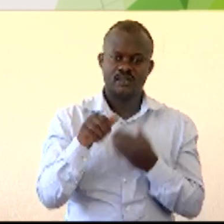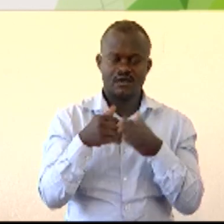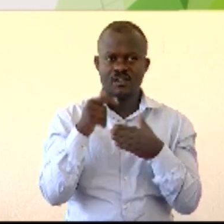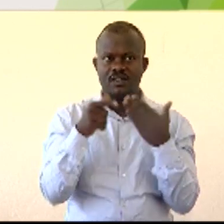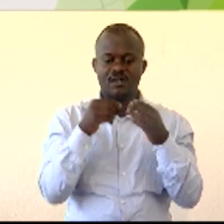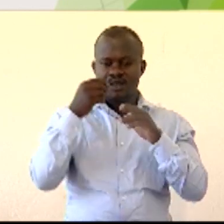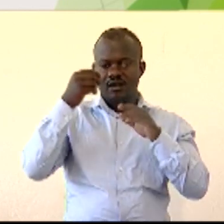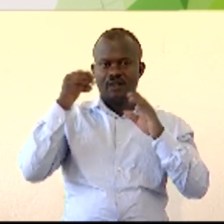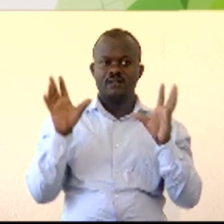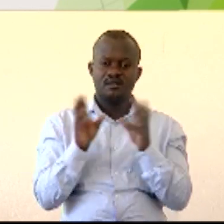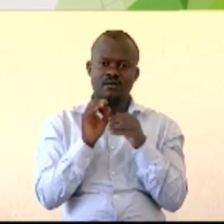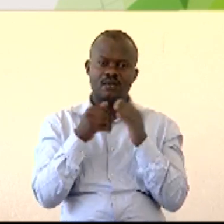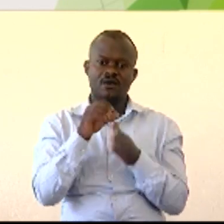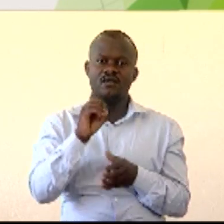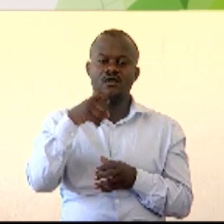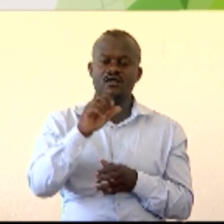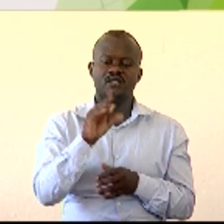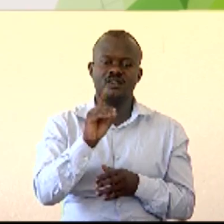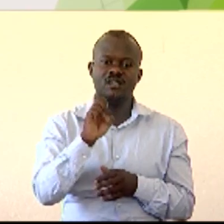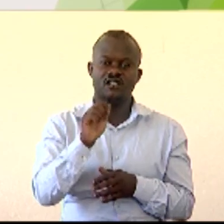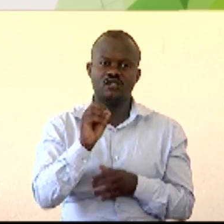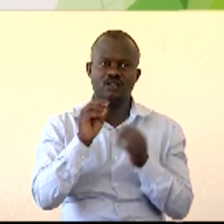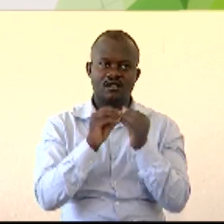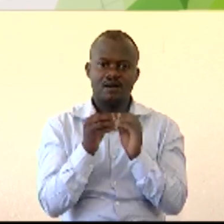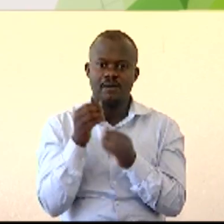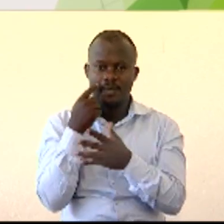sum of the oxidation numbers of atoms